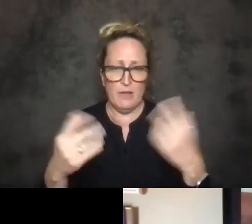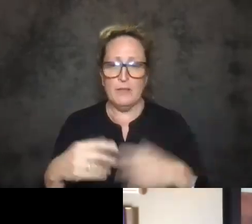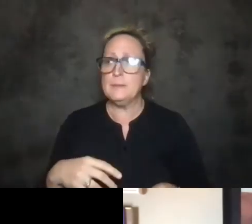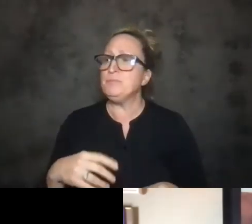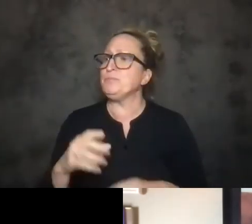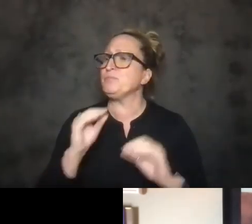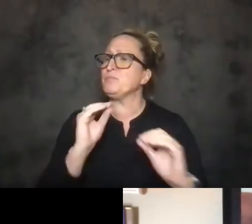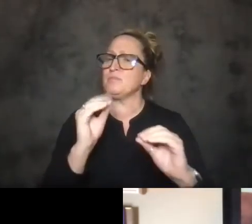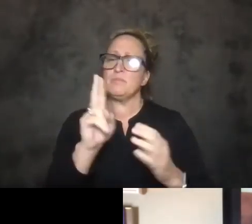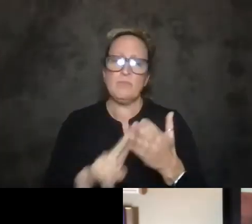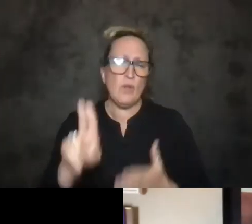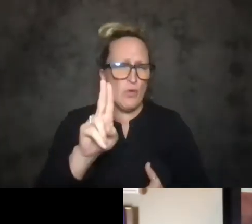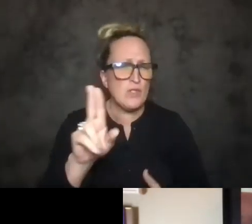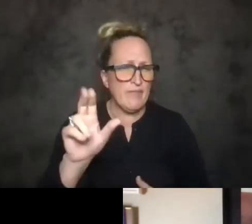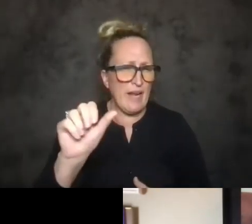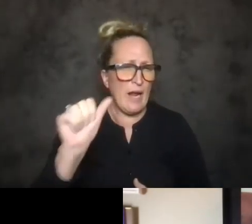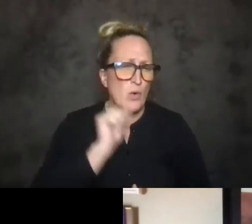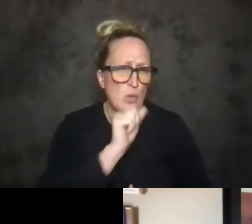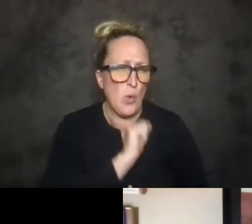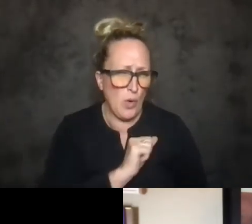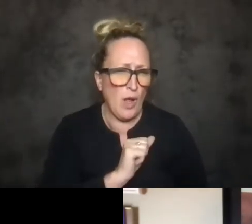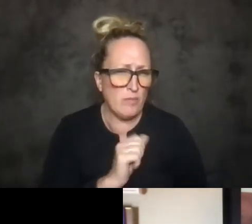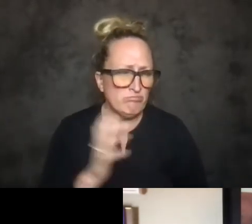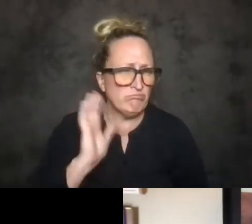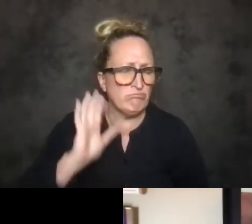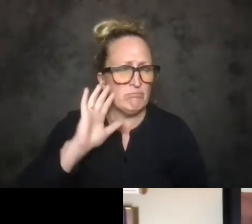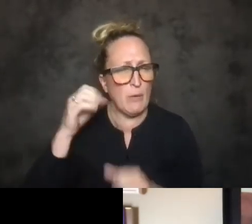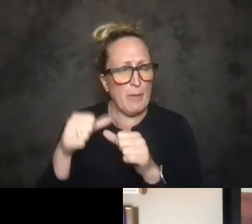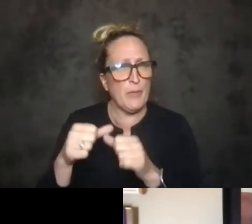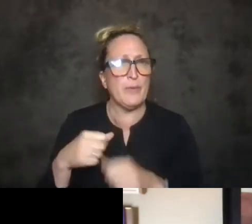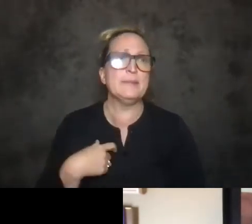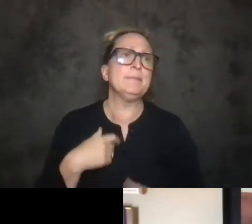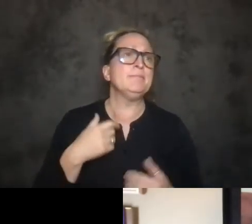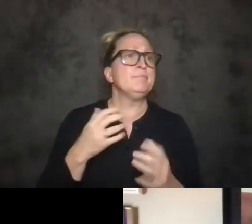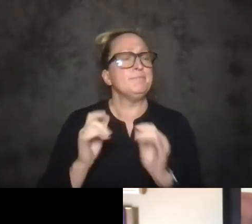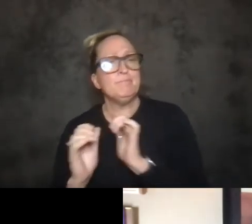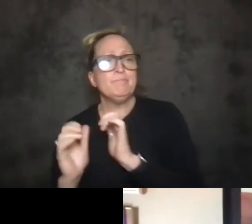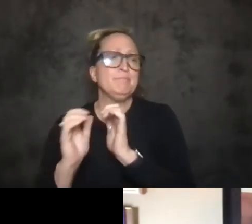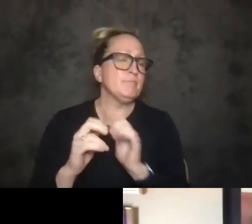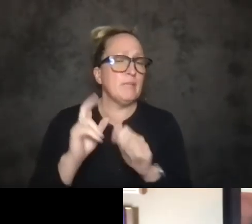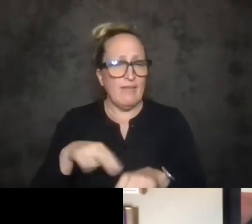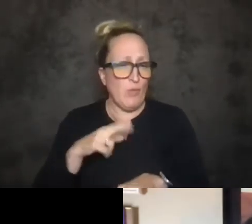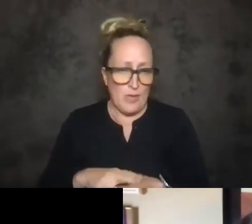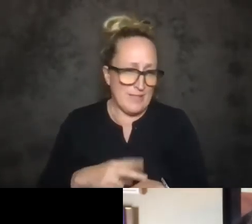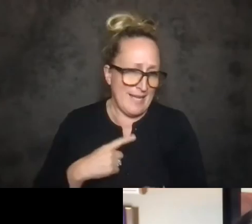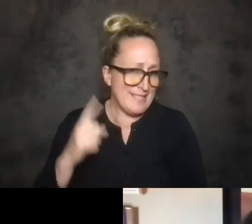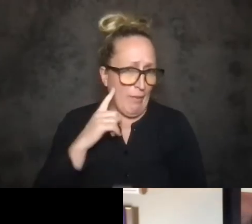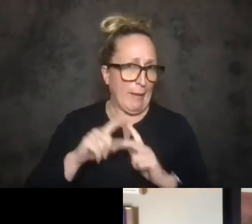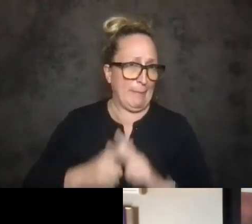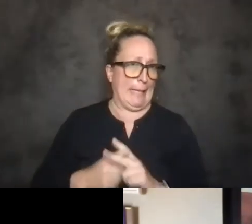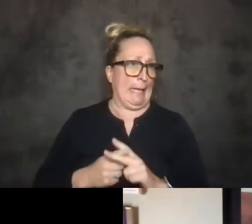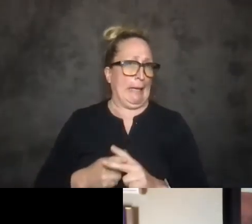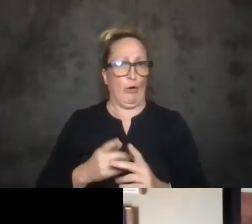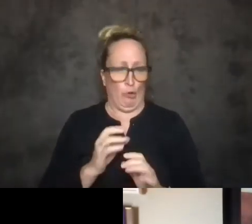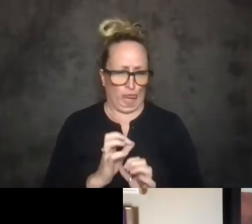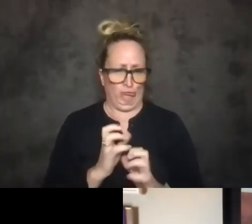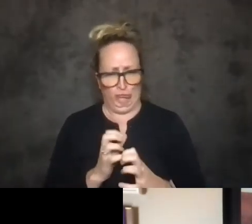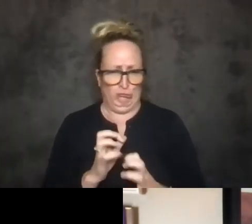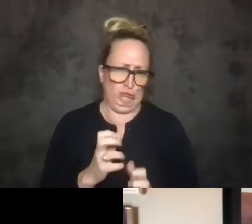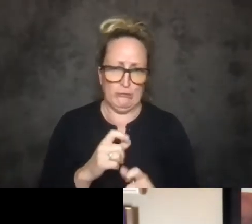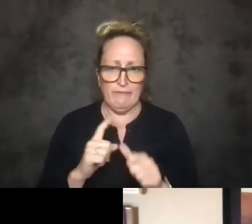at the University of Arizona, I remember. And I was playing sax. And of course, I sounded like a beginner or sax player at first